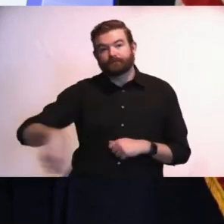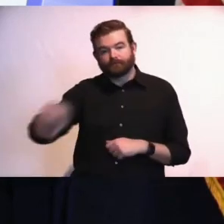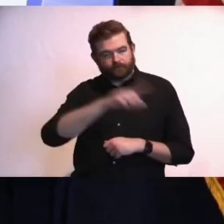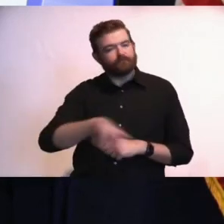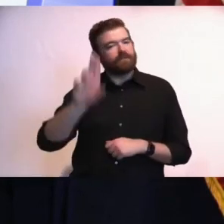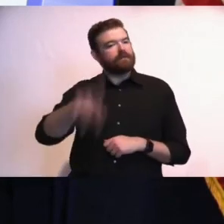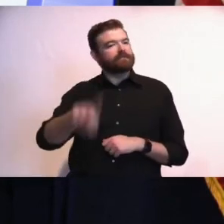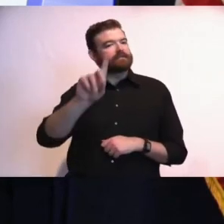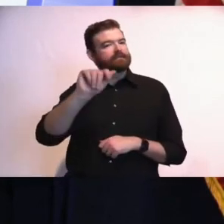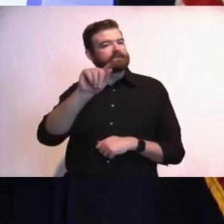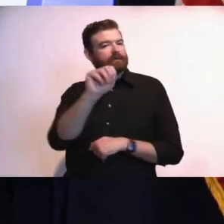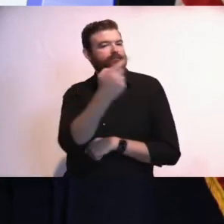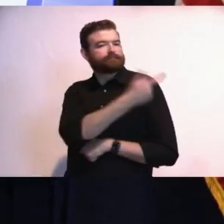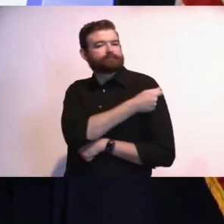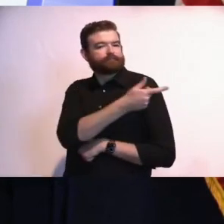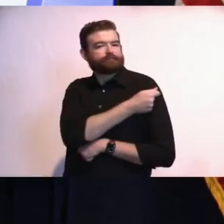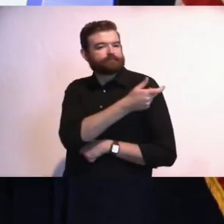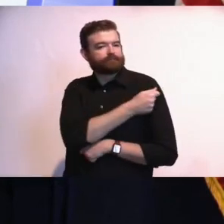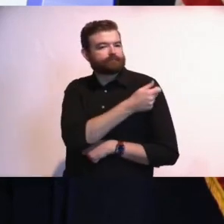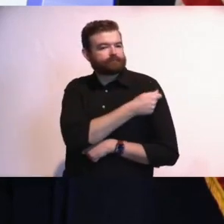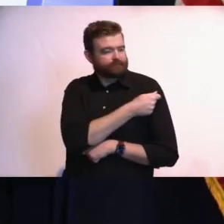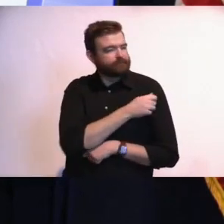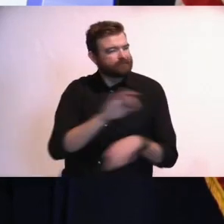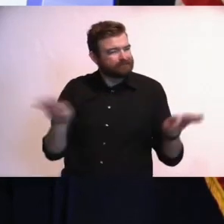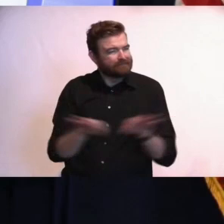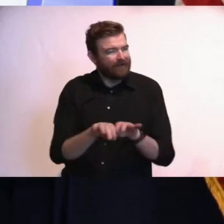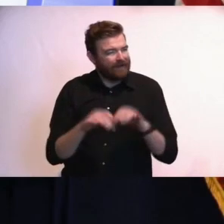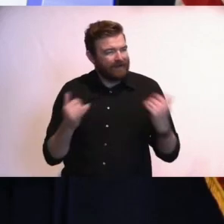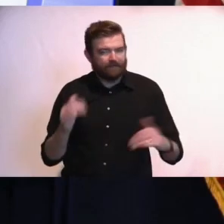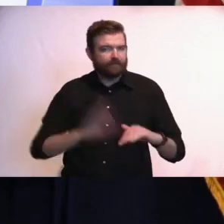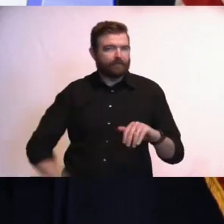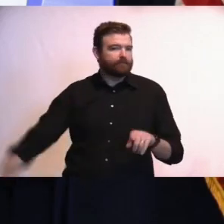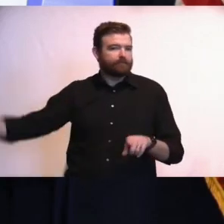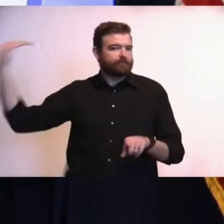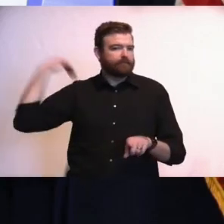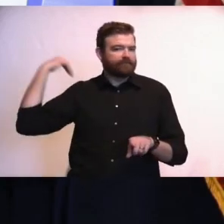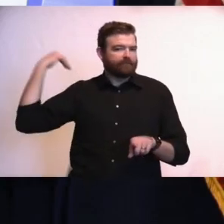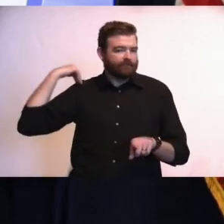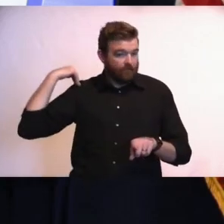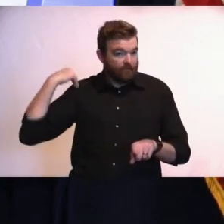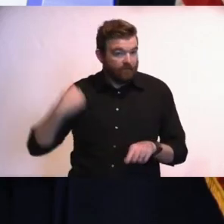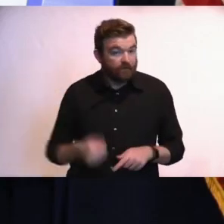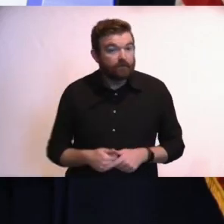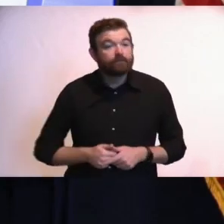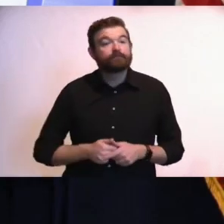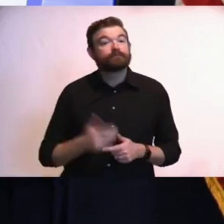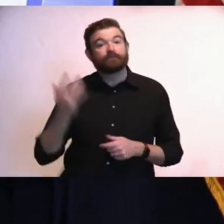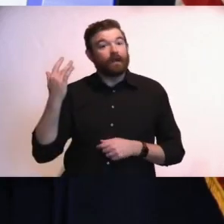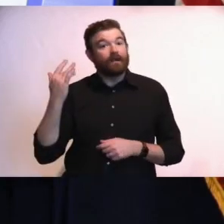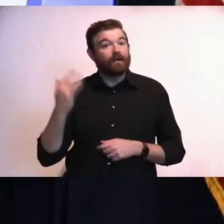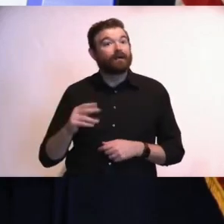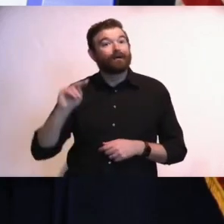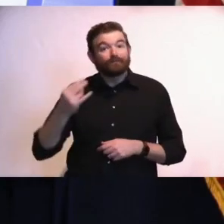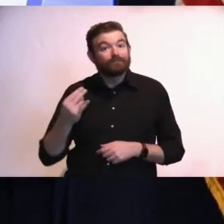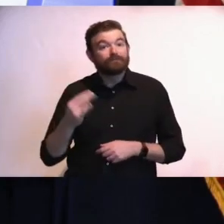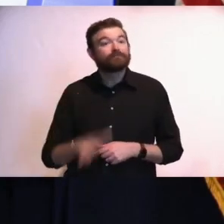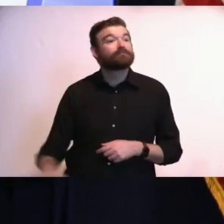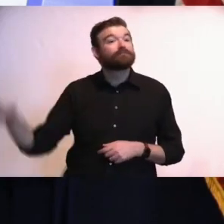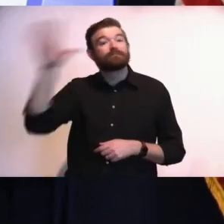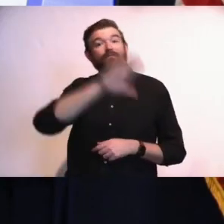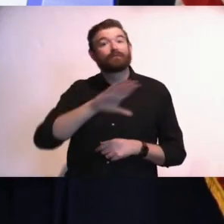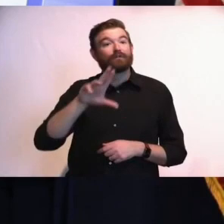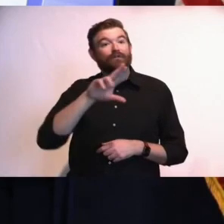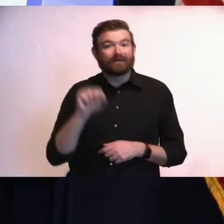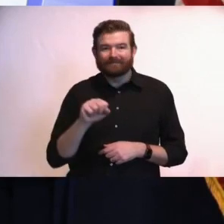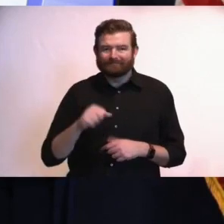vaccines. It is more important now than ever as the state and the country fights back against this surge of highly